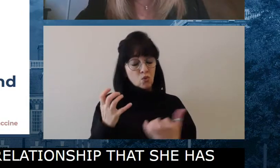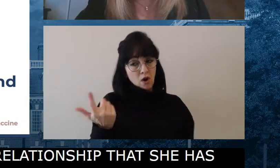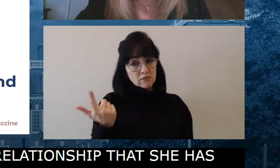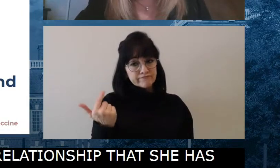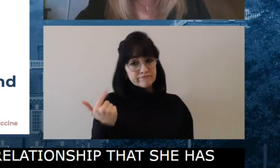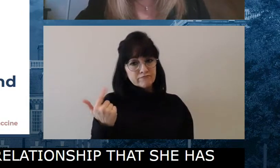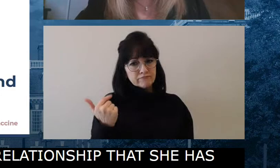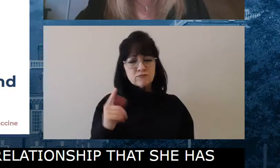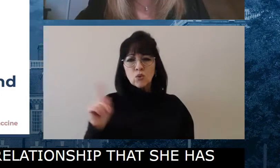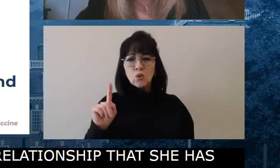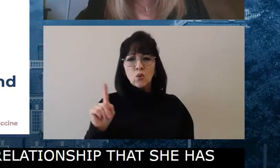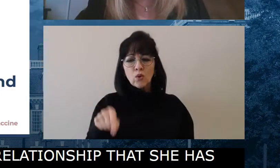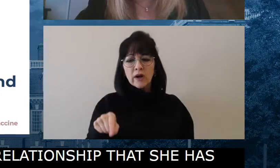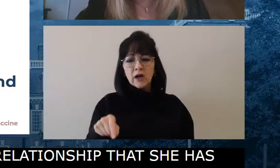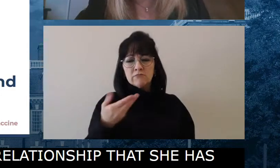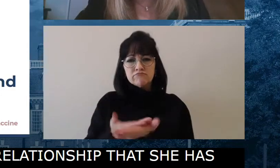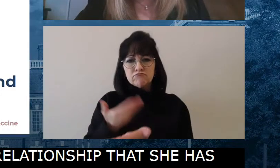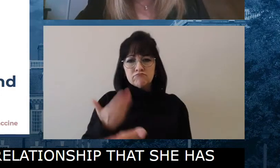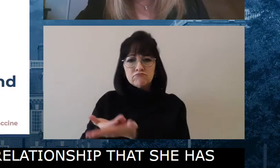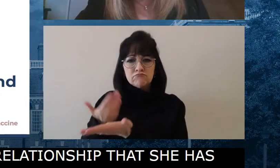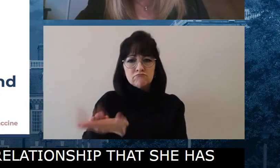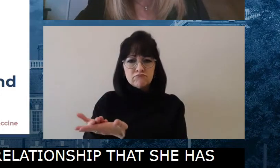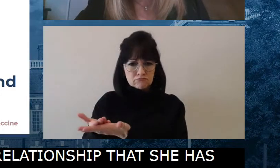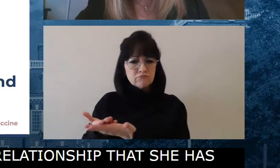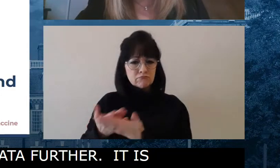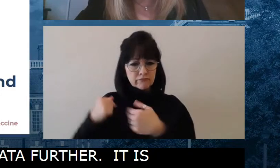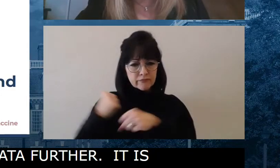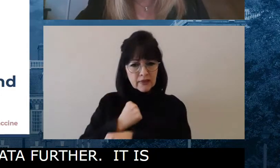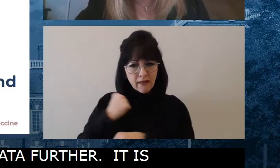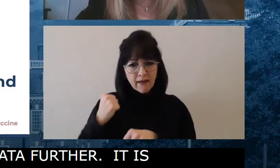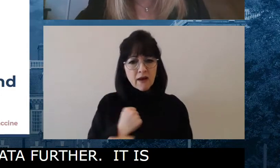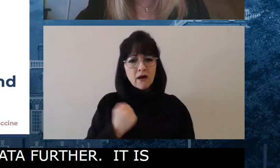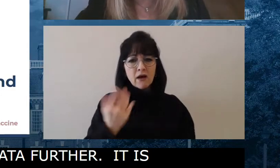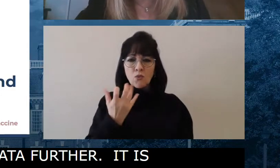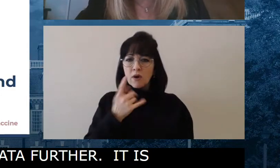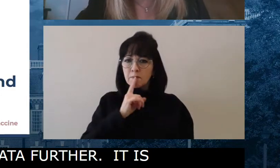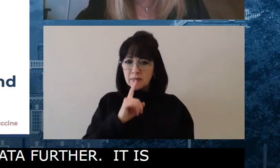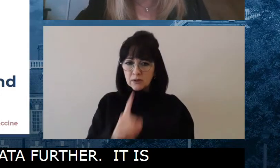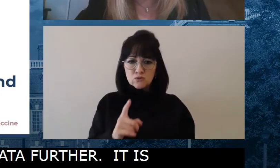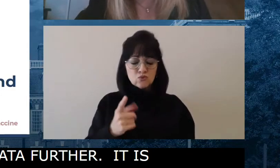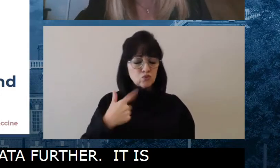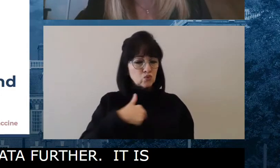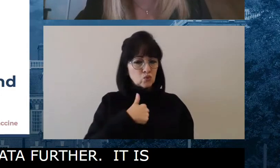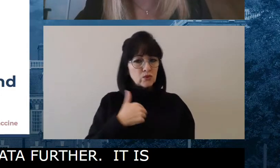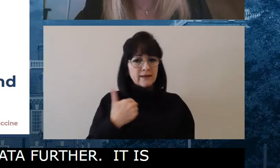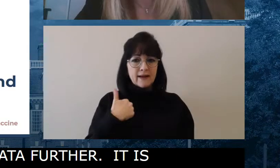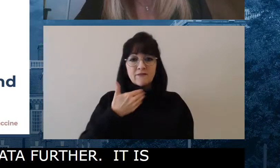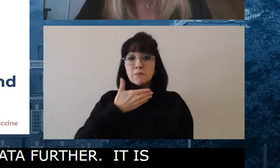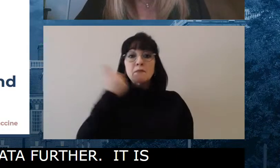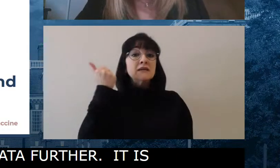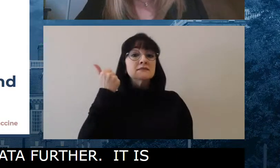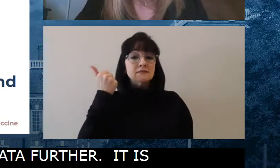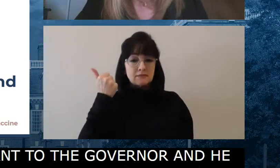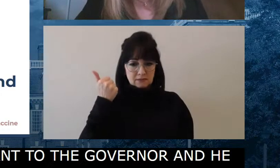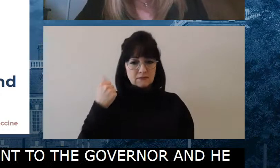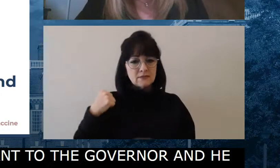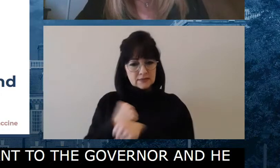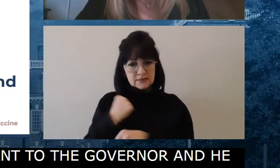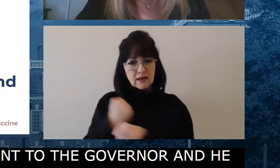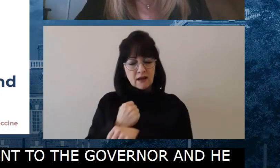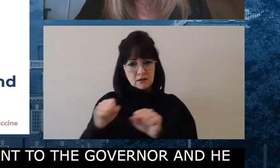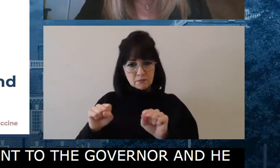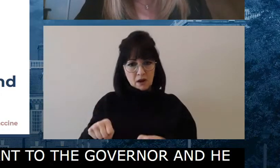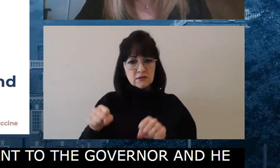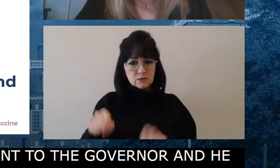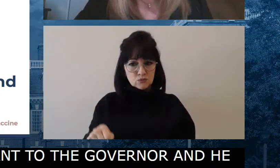work hard at making sure that we're getting the best data possible to us and to you. We